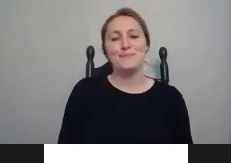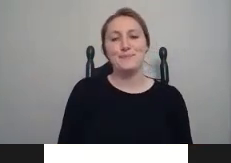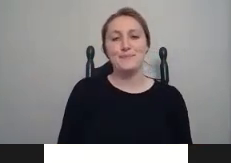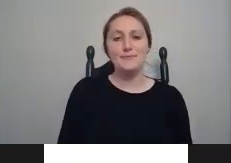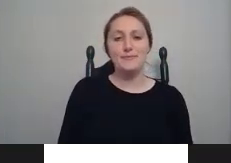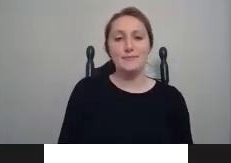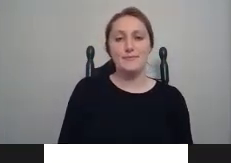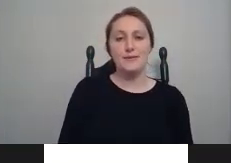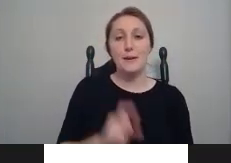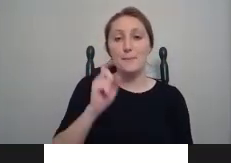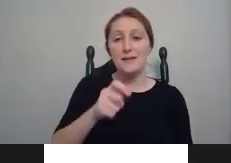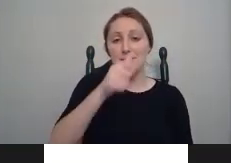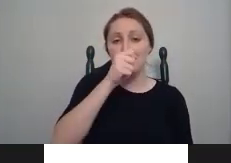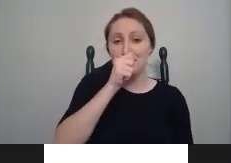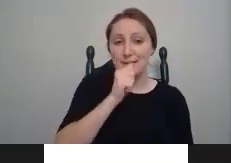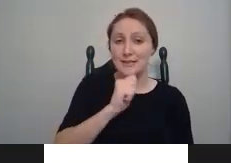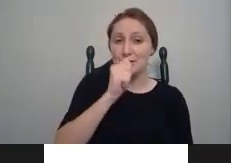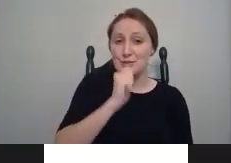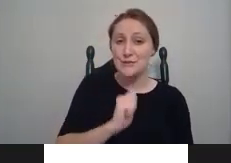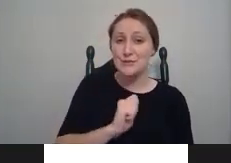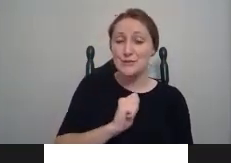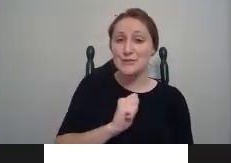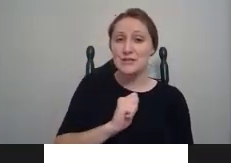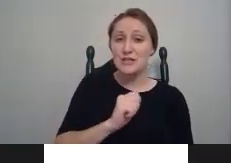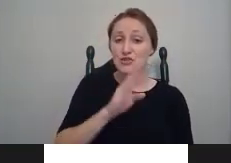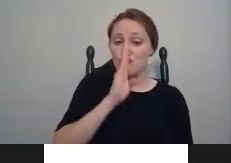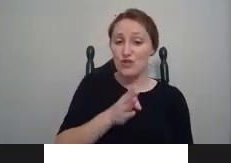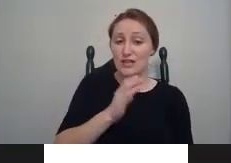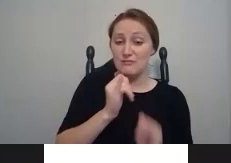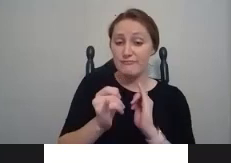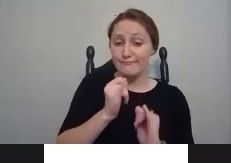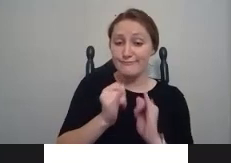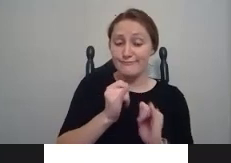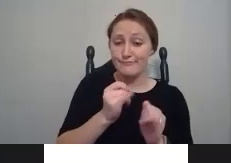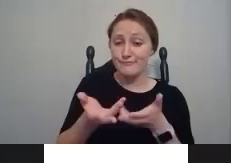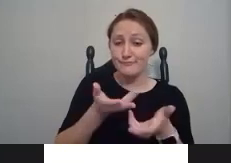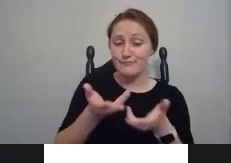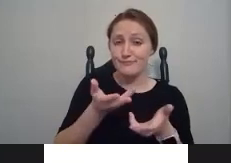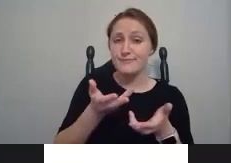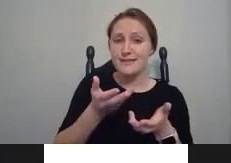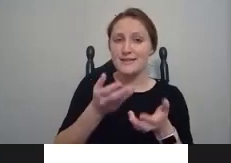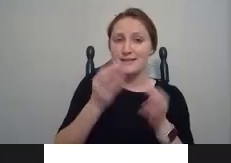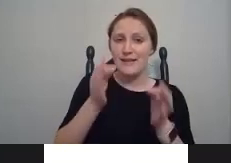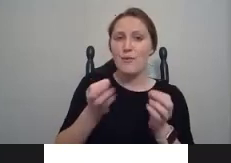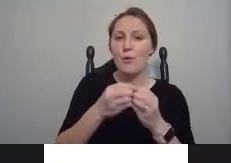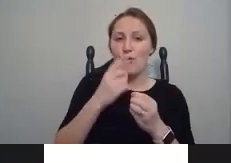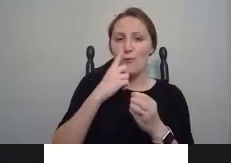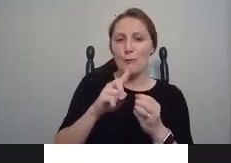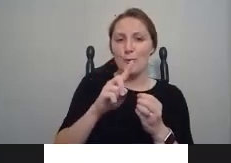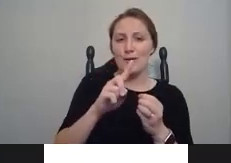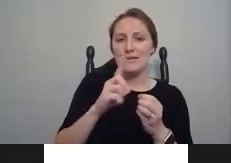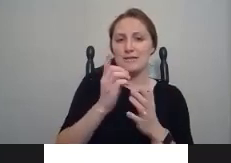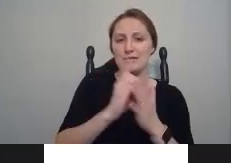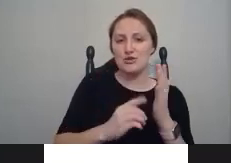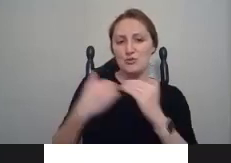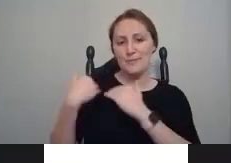We have to be patient with them and definitely do some direct instruction, and definitely more so on digital responsibility and citizenship.